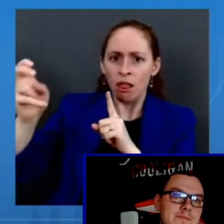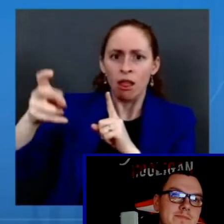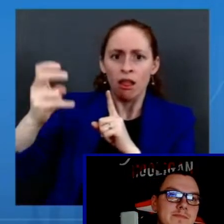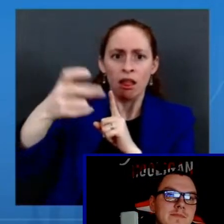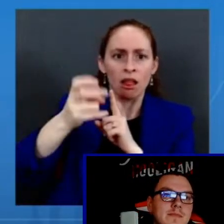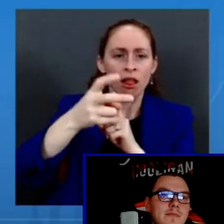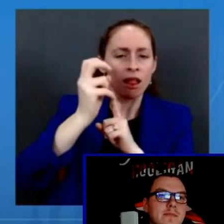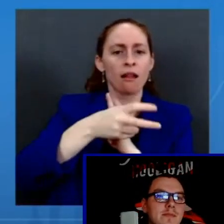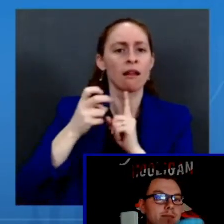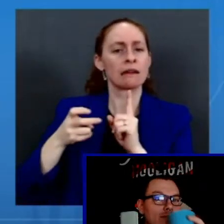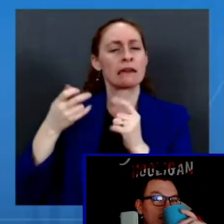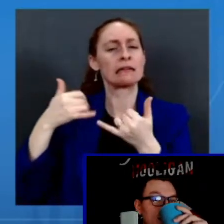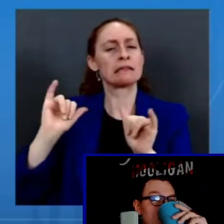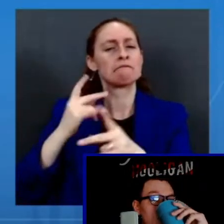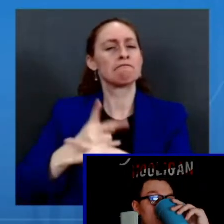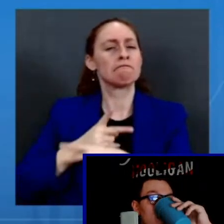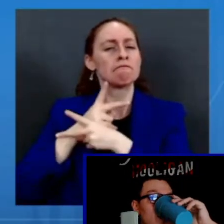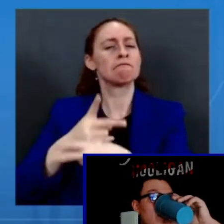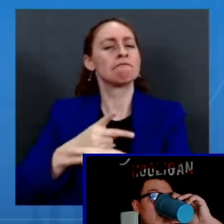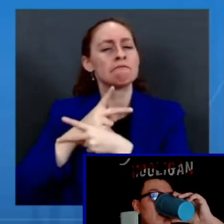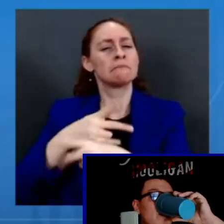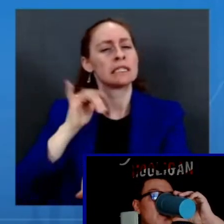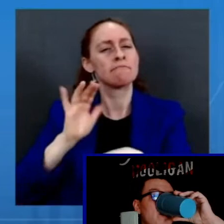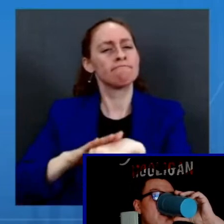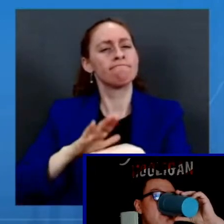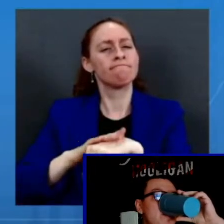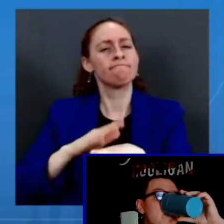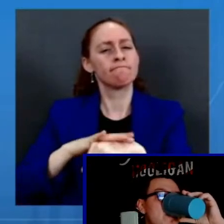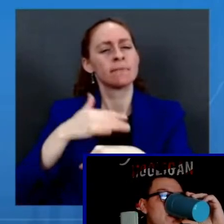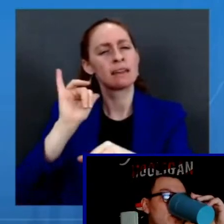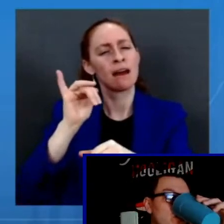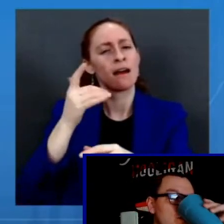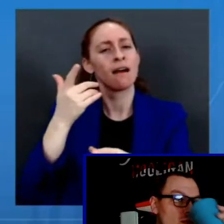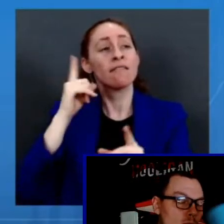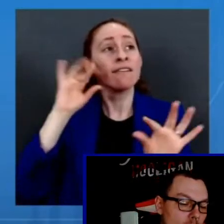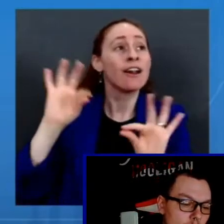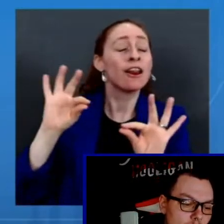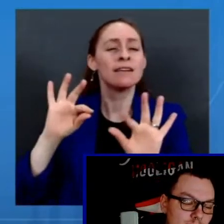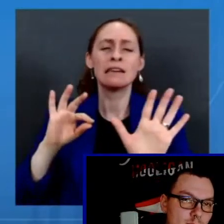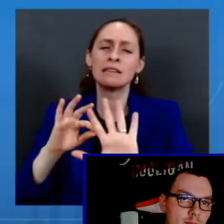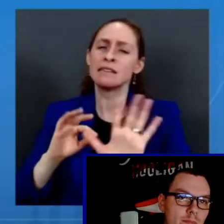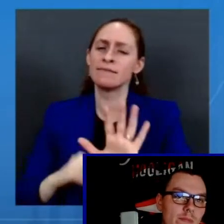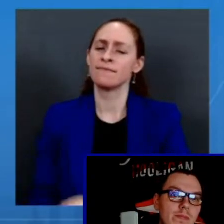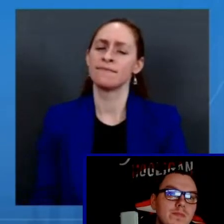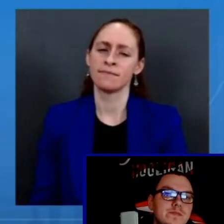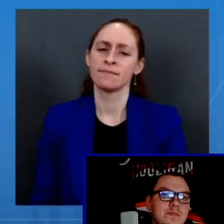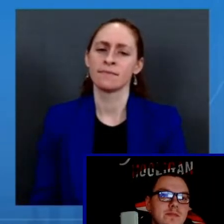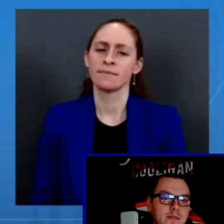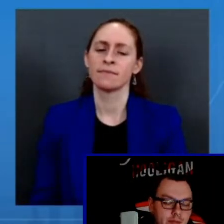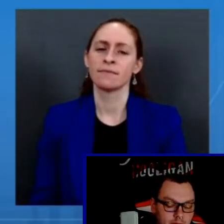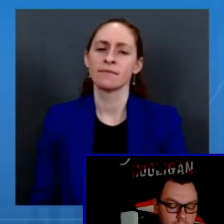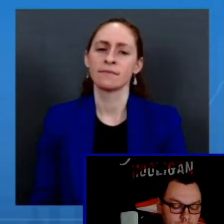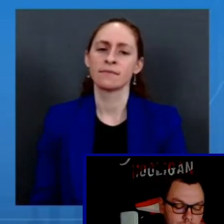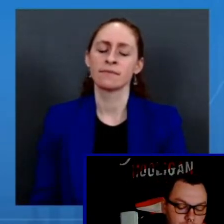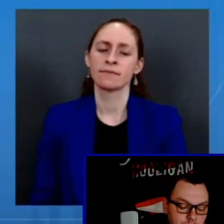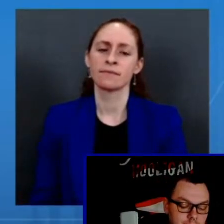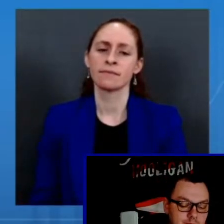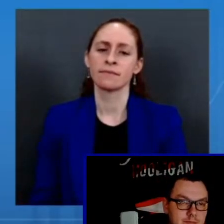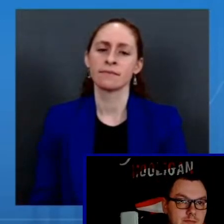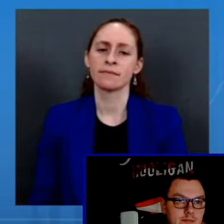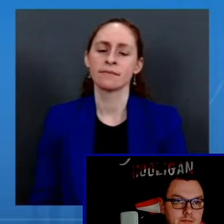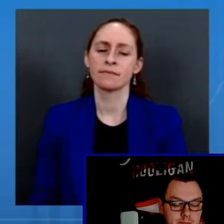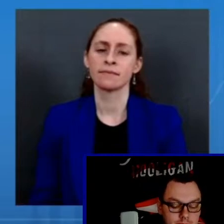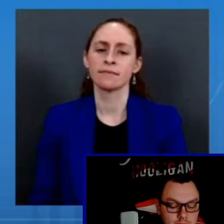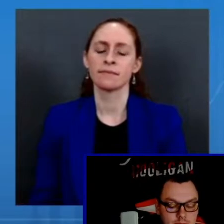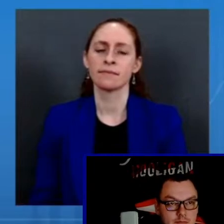less severe. And that's one of the reasons why the president, in his remarks yesterday, spoke about how we are going to supplement